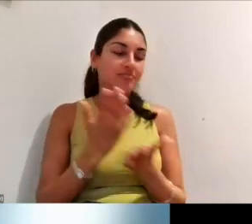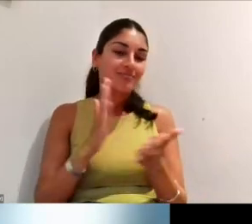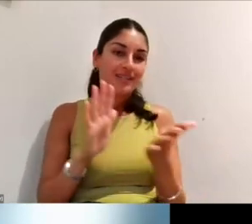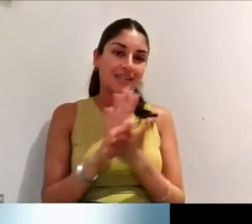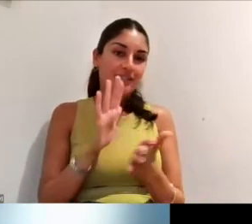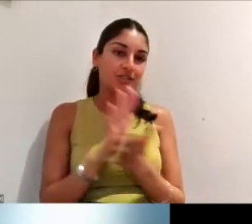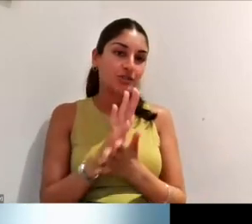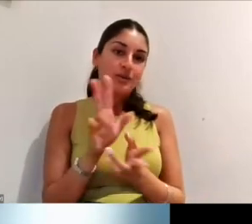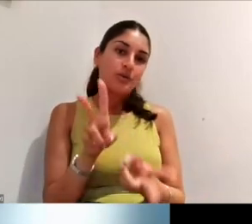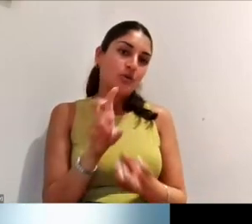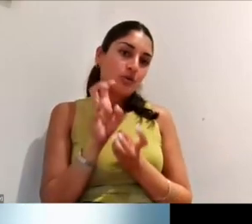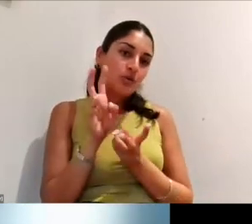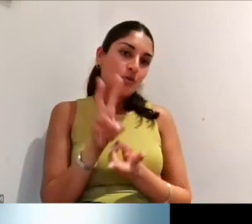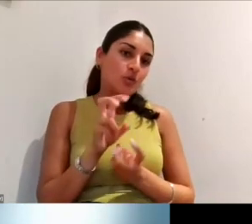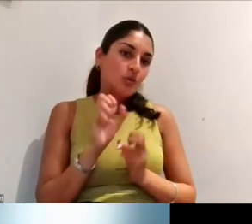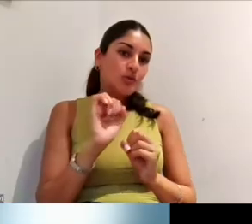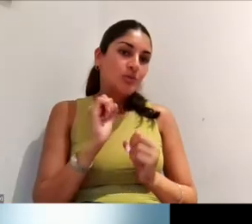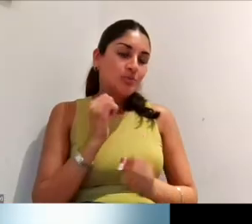the experience.